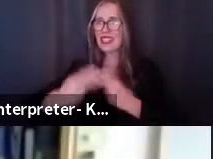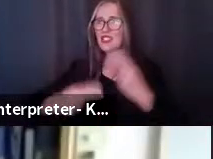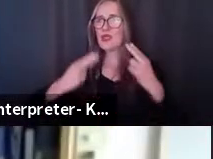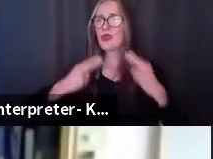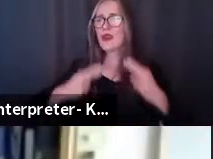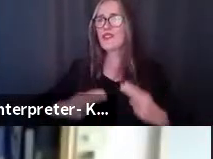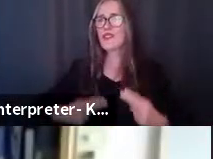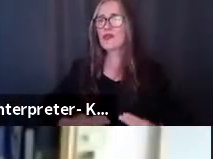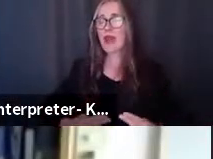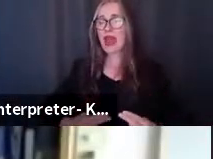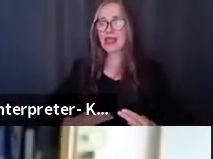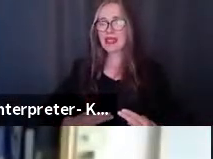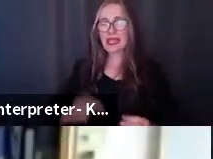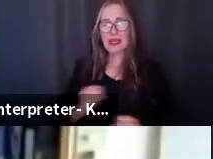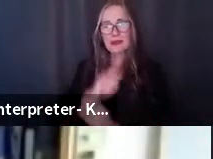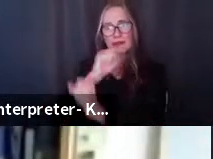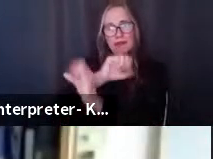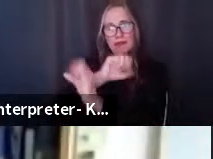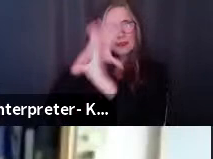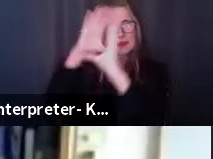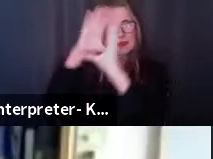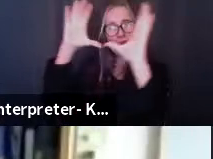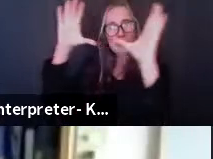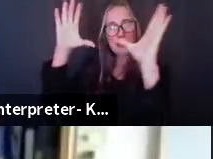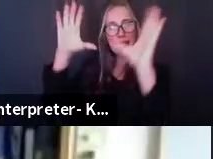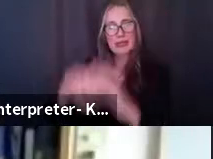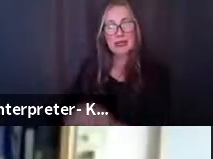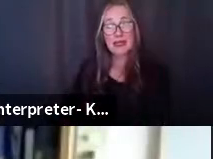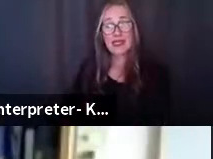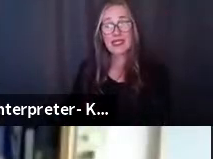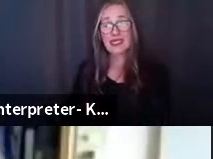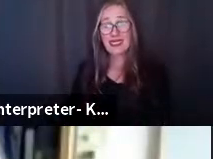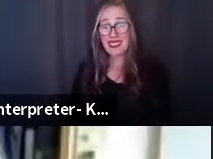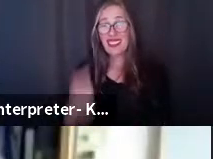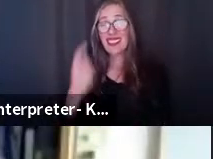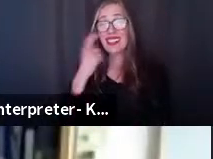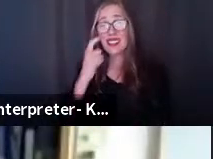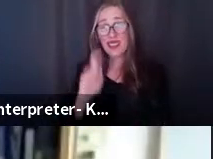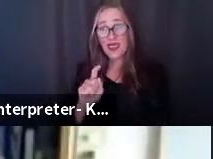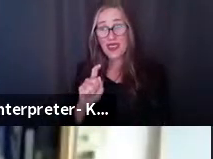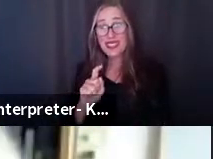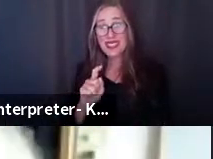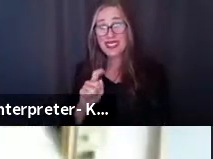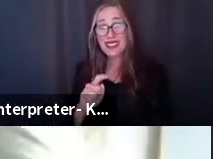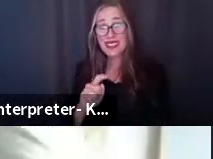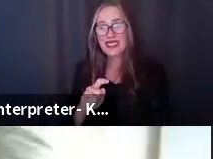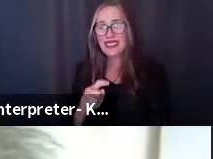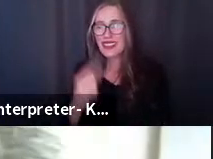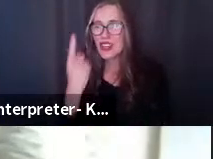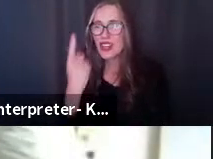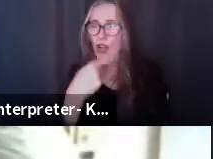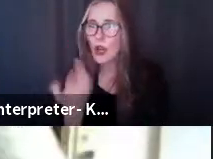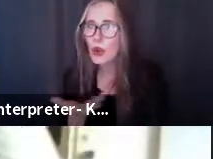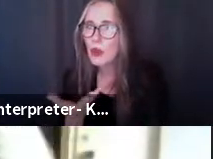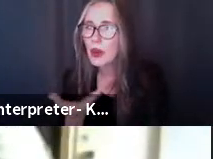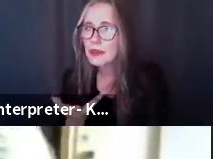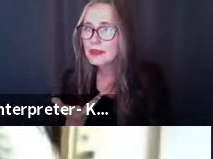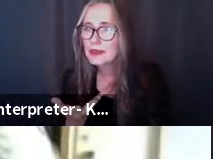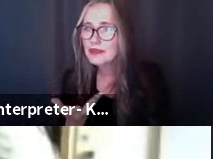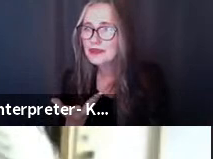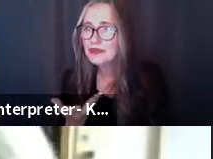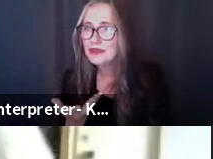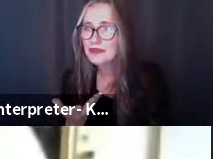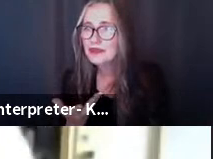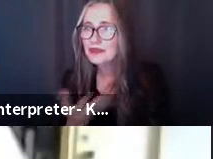i'm guessing you notice what all these images and all these babies share the blonde hair the blue eyes the fair